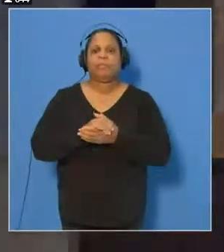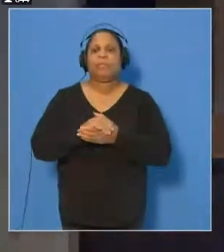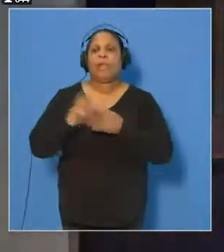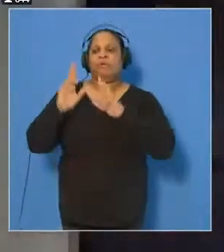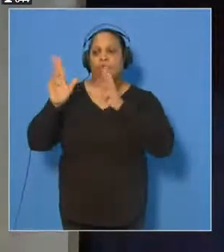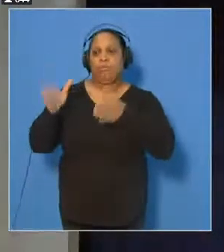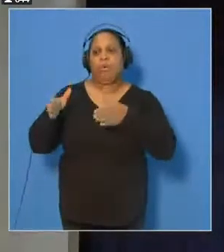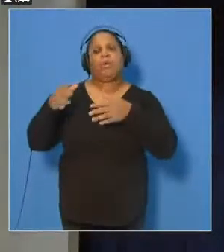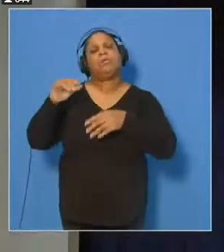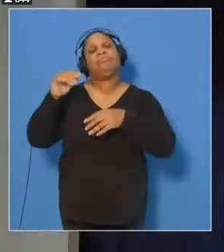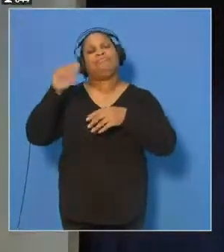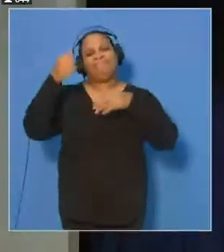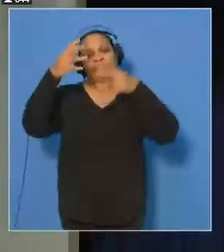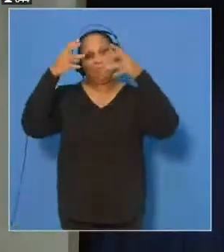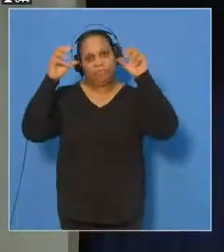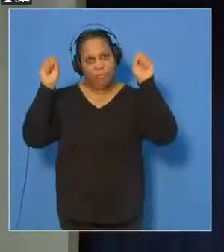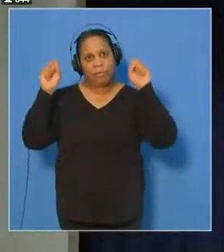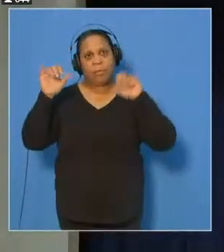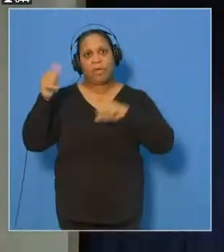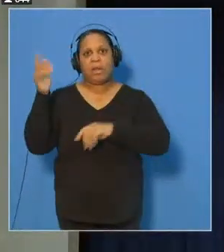in on Friday,